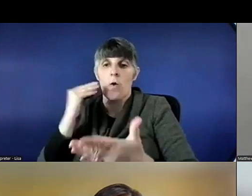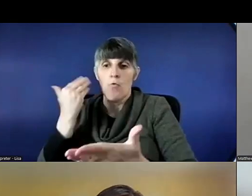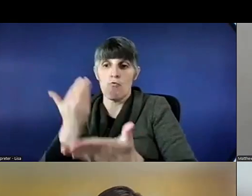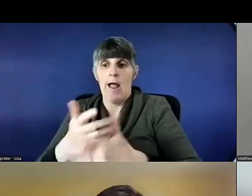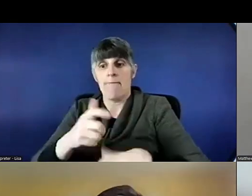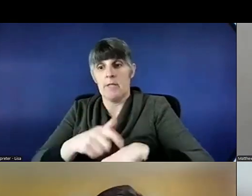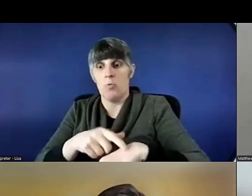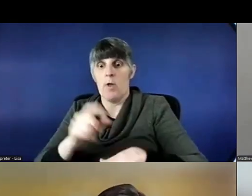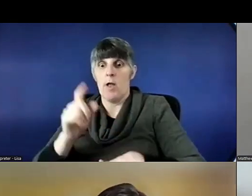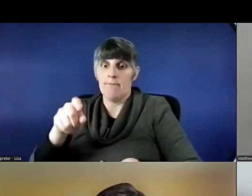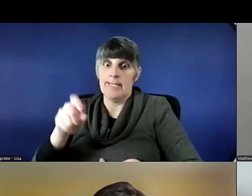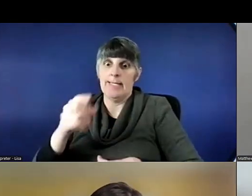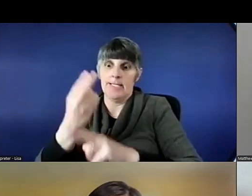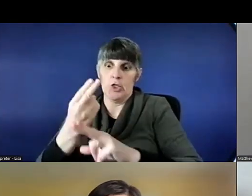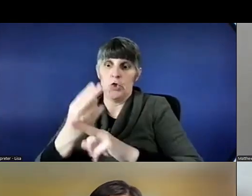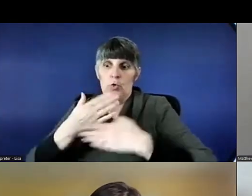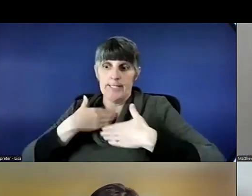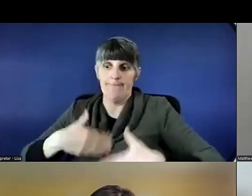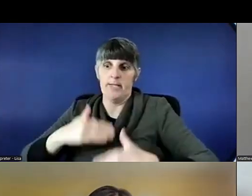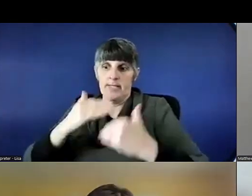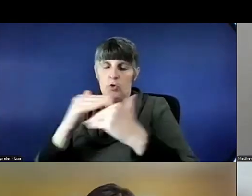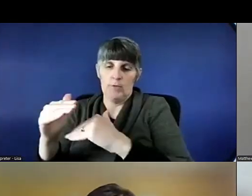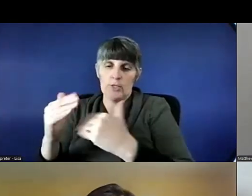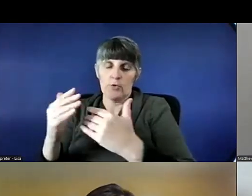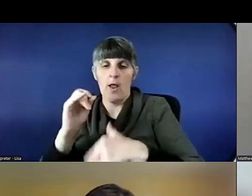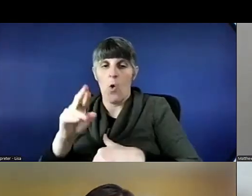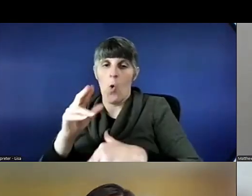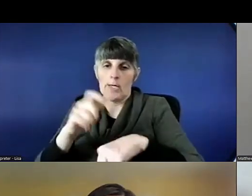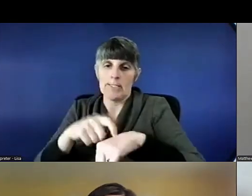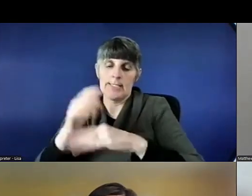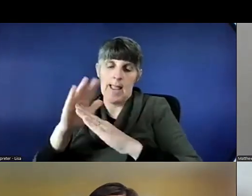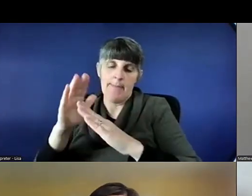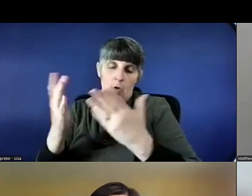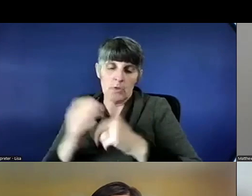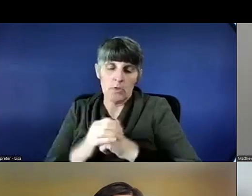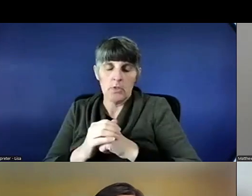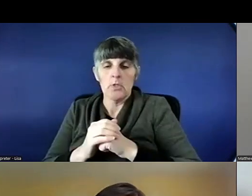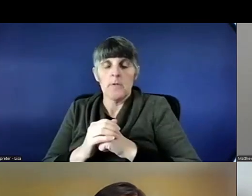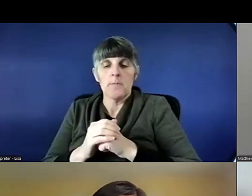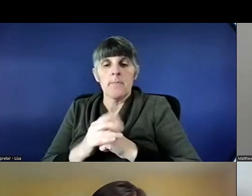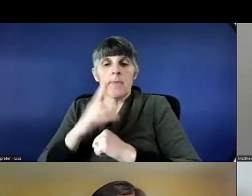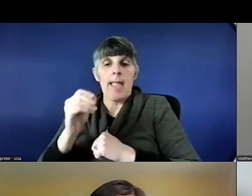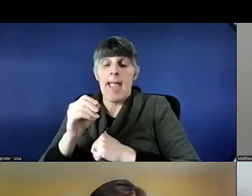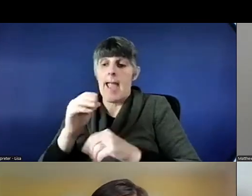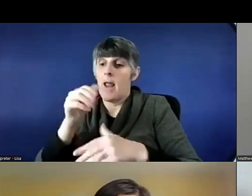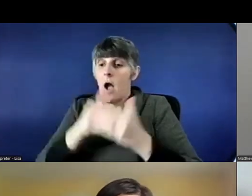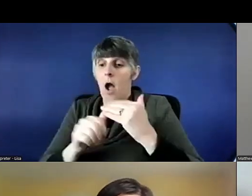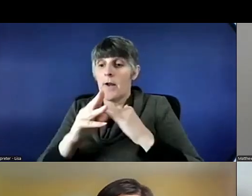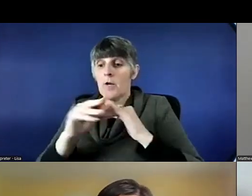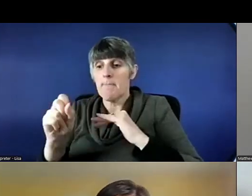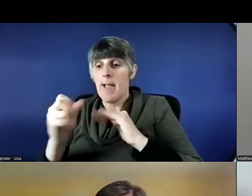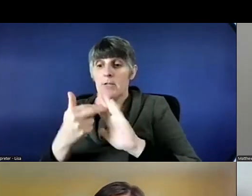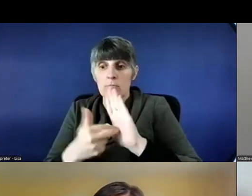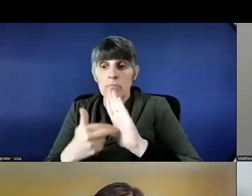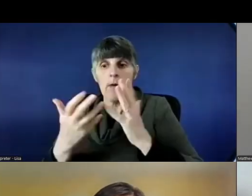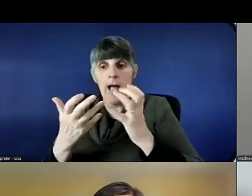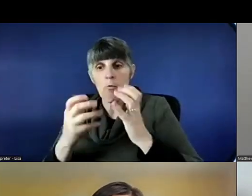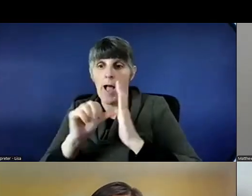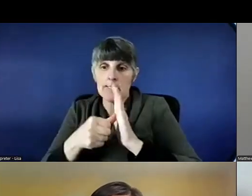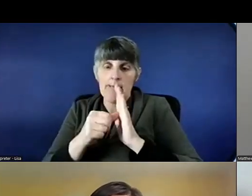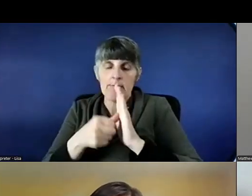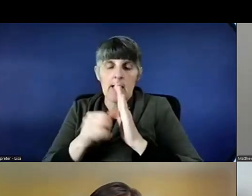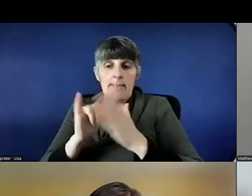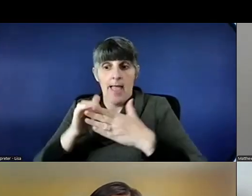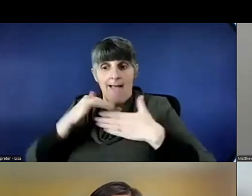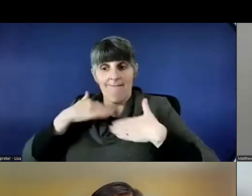of needing to use physical restraint or timeout. And under Massachusetts regs, I just wanted to emphasize